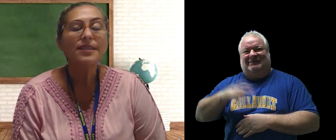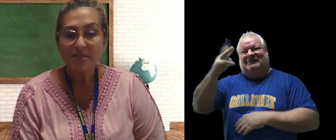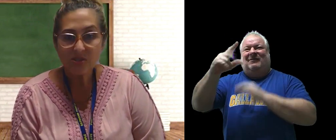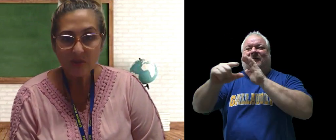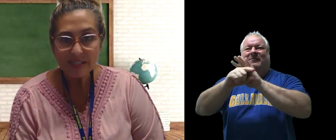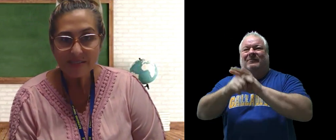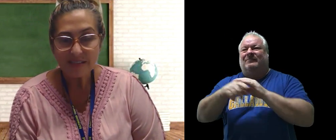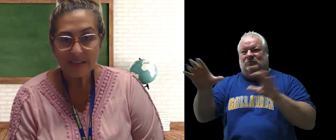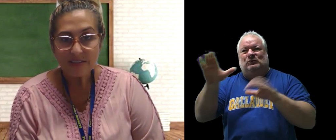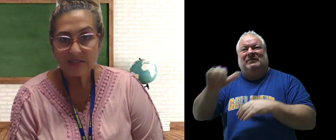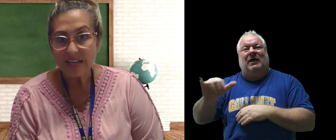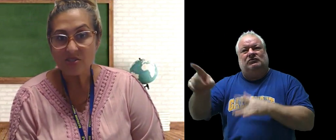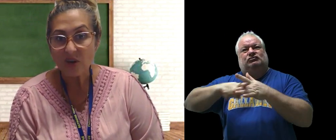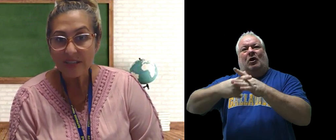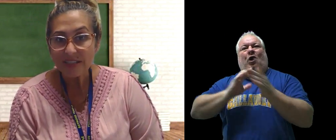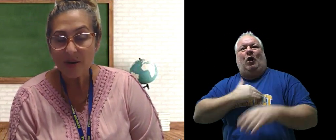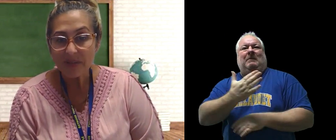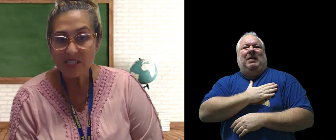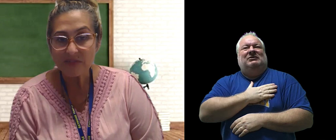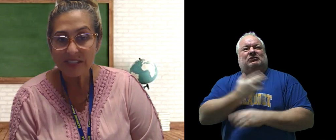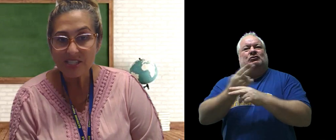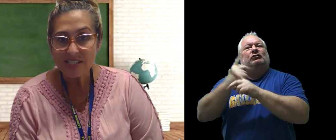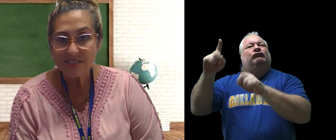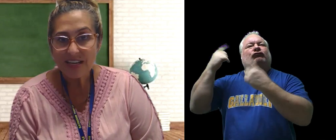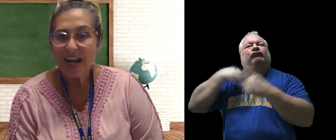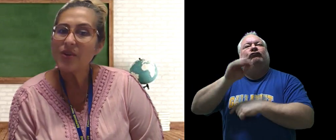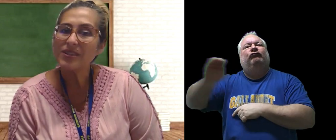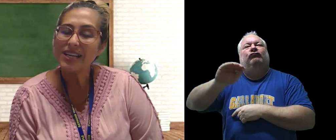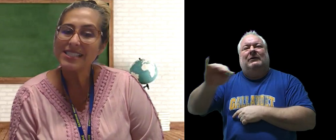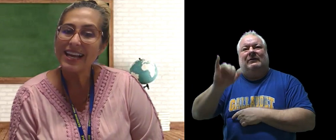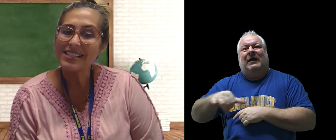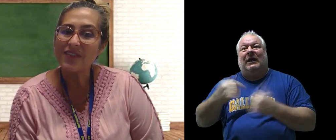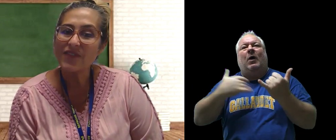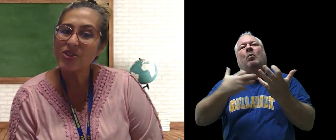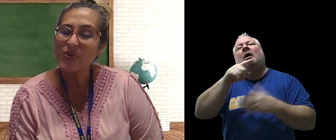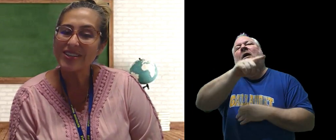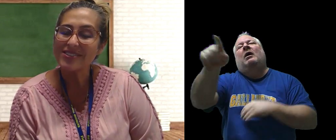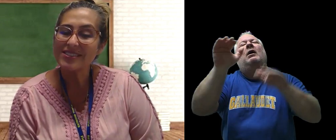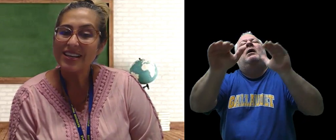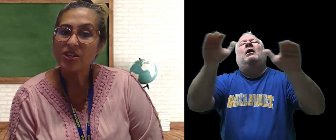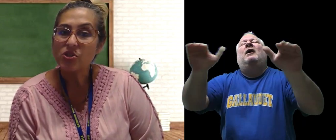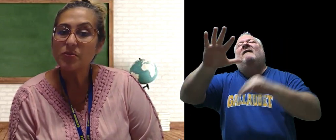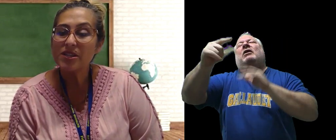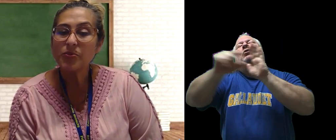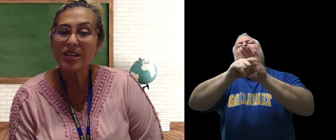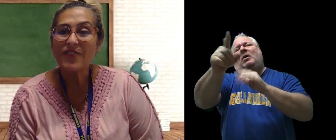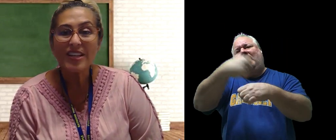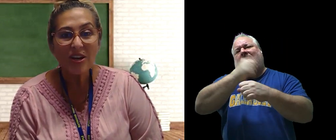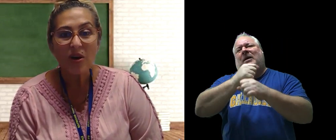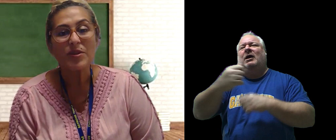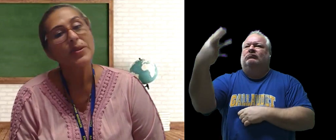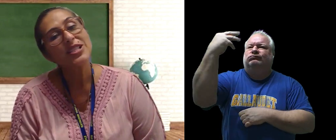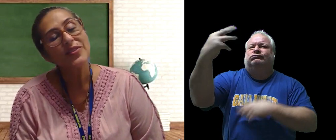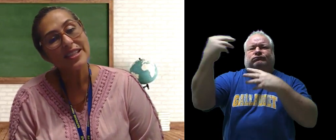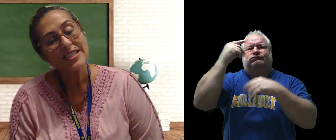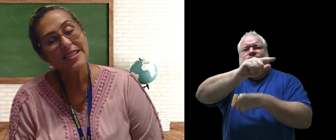2021 students that started our Pledge of Allegiance, I would like to ask some 5th graders, could you please put a video